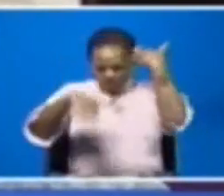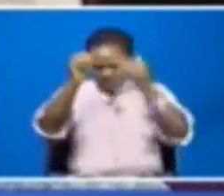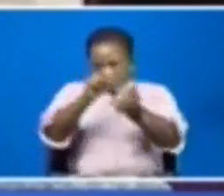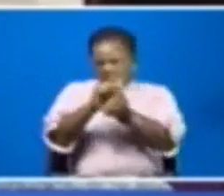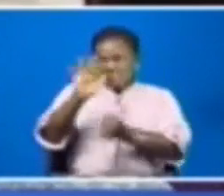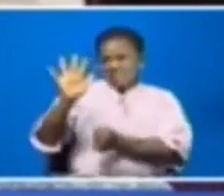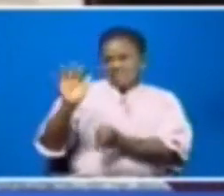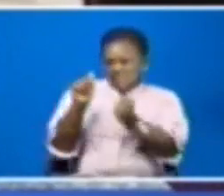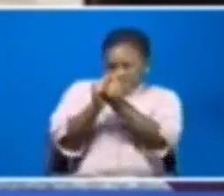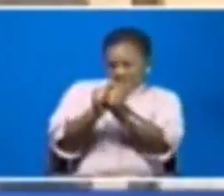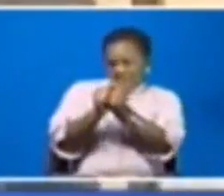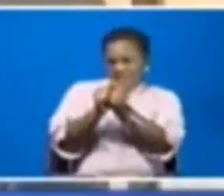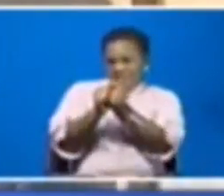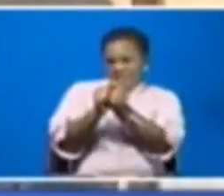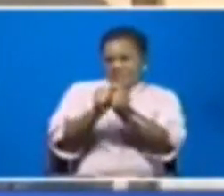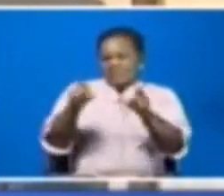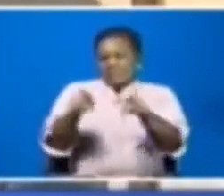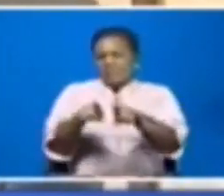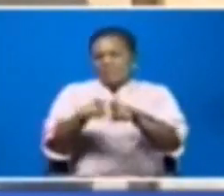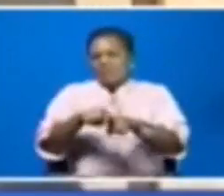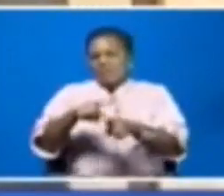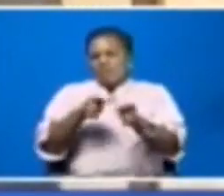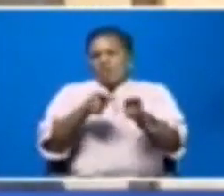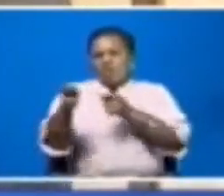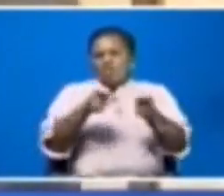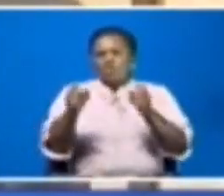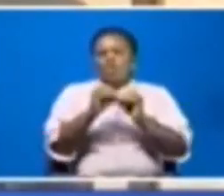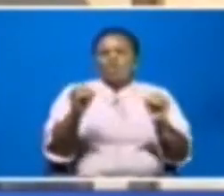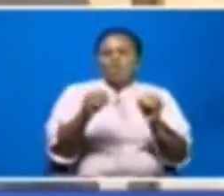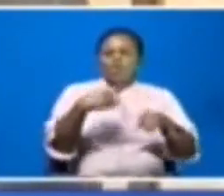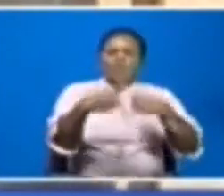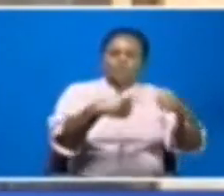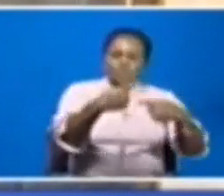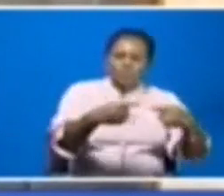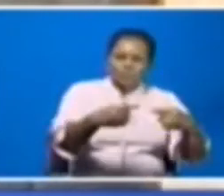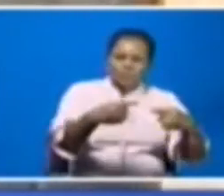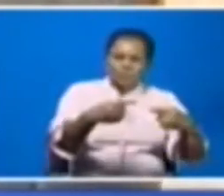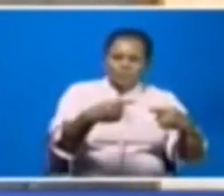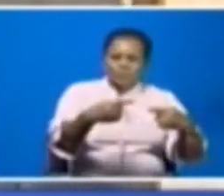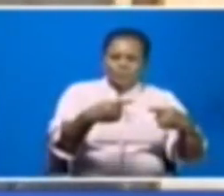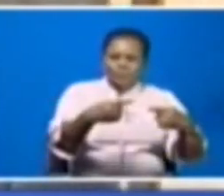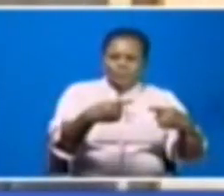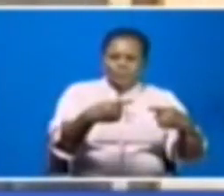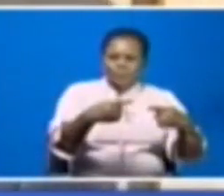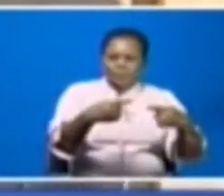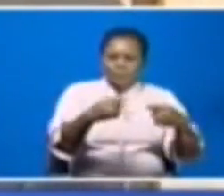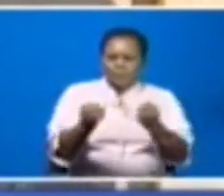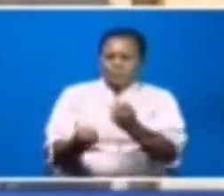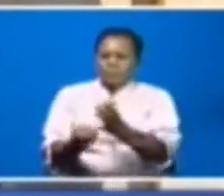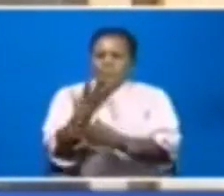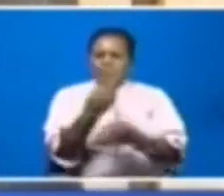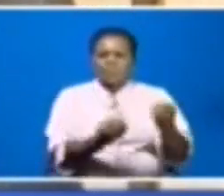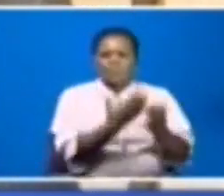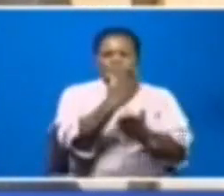them, and then there was an uncontrolled proliferation which is still going on, which has produced